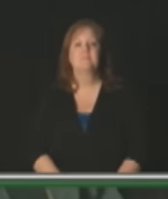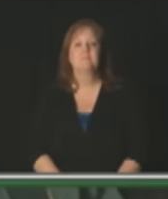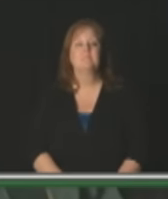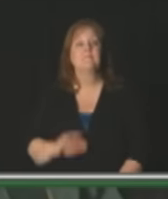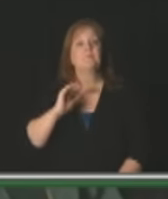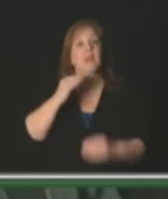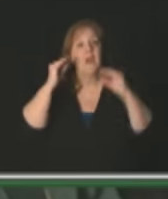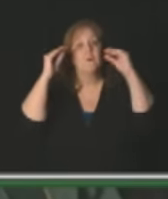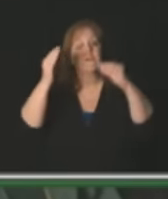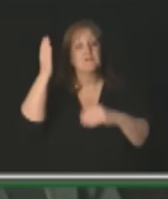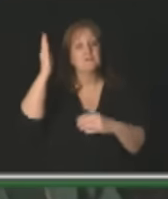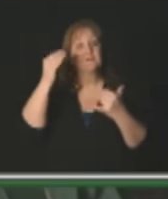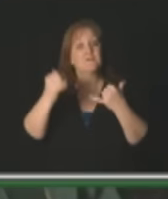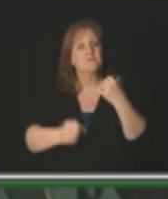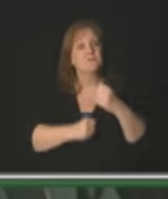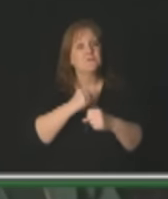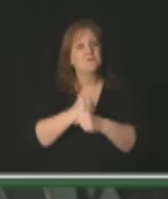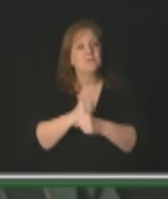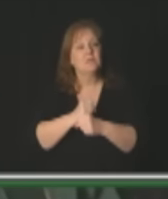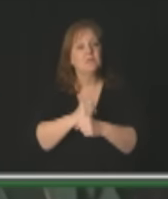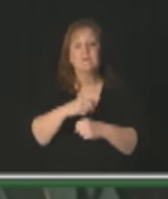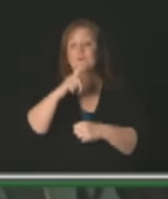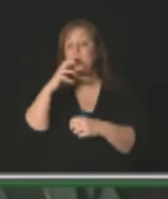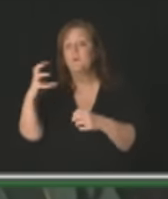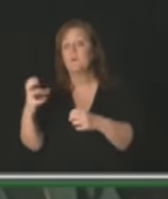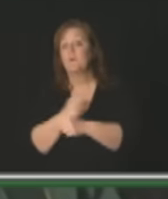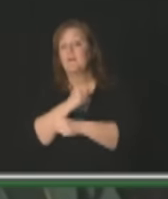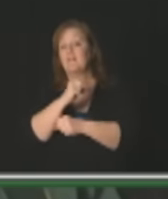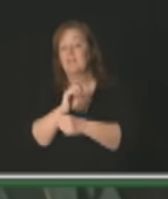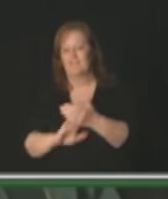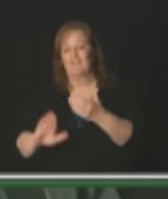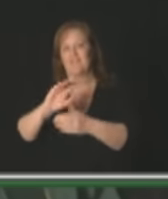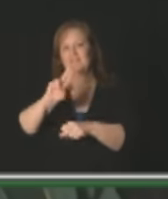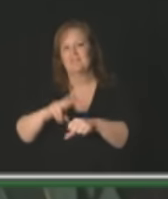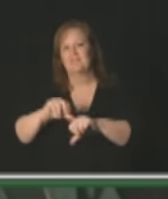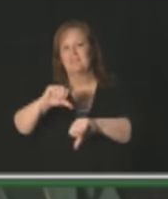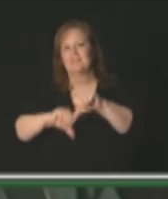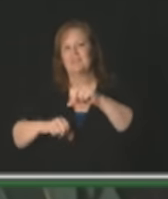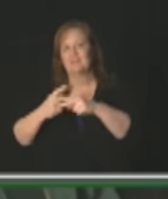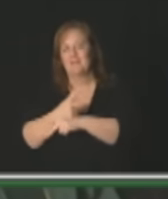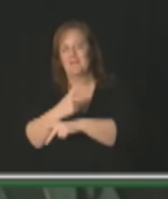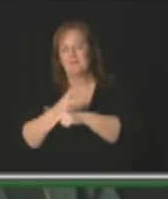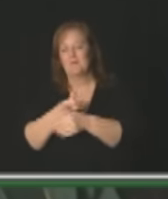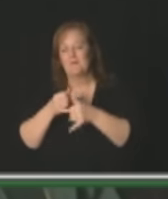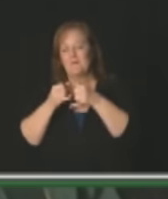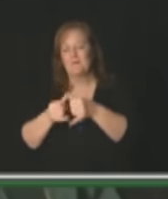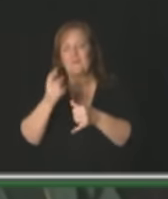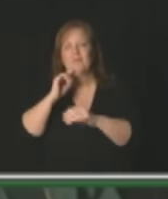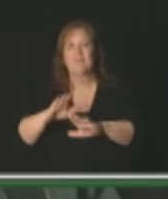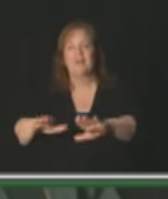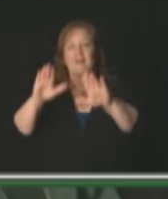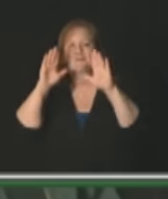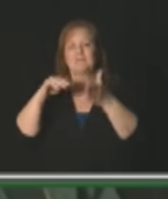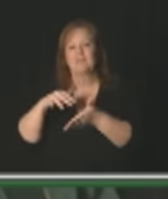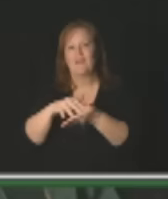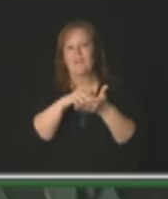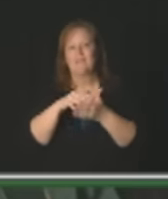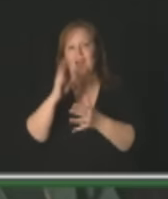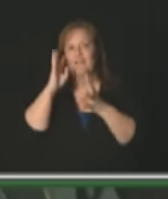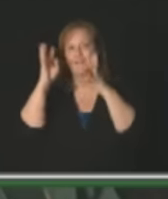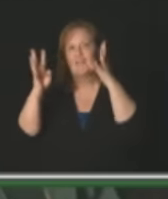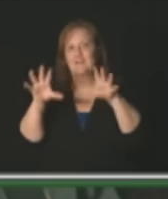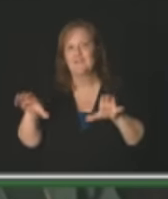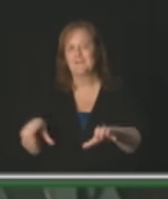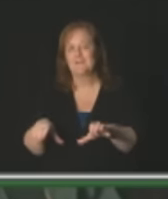Our faculty speaker this year is the winner of the College of Natural Sciences and Mathematics Award for Outstanding Scholarly and Creative